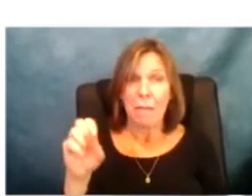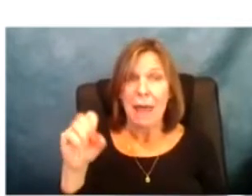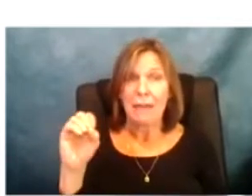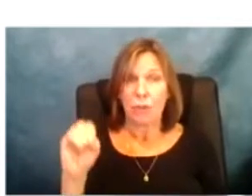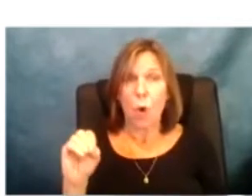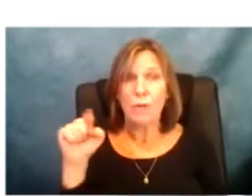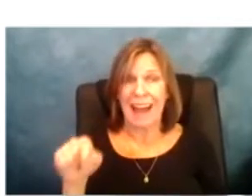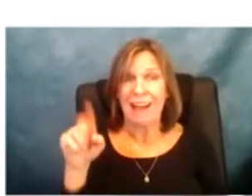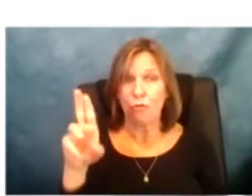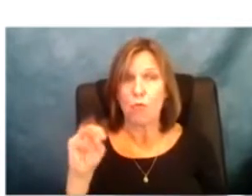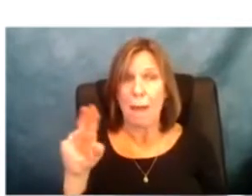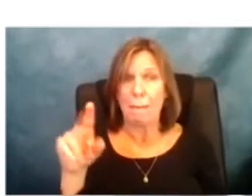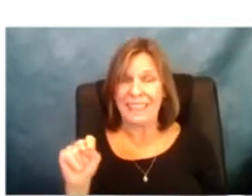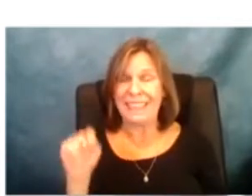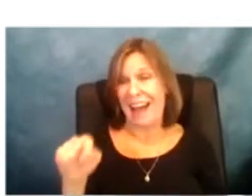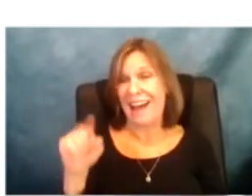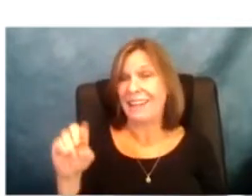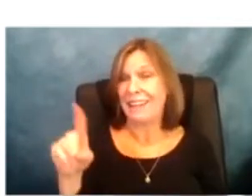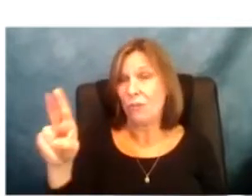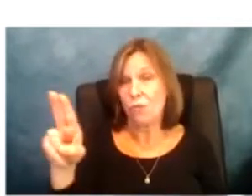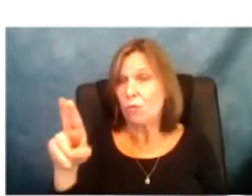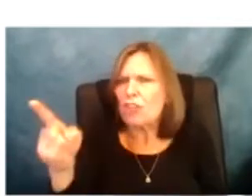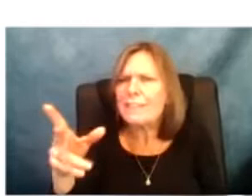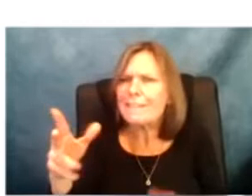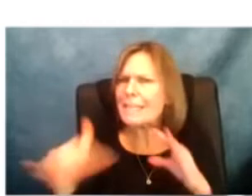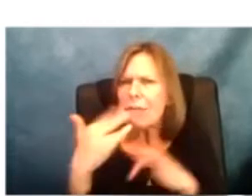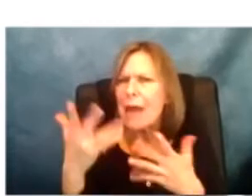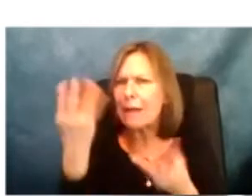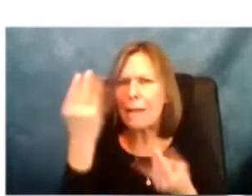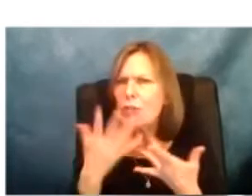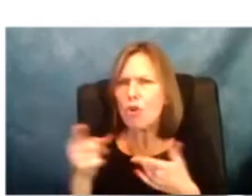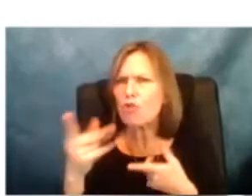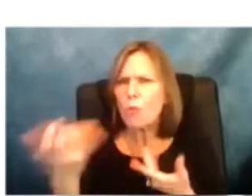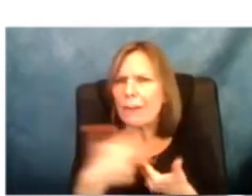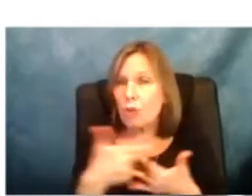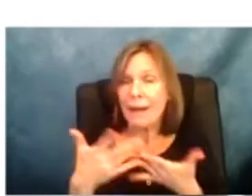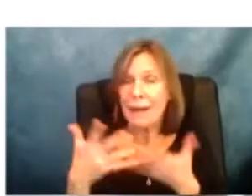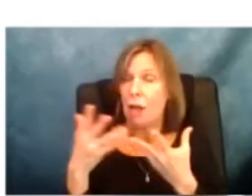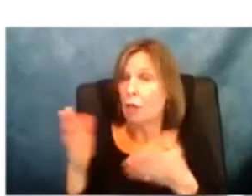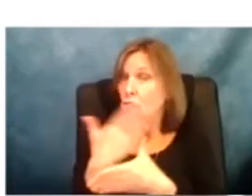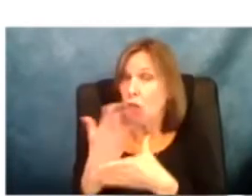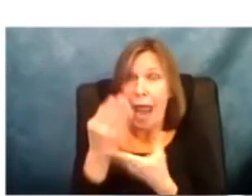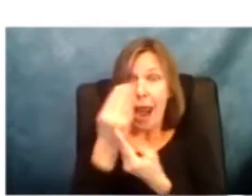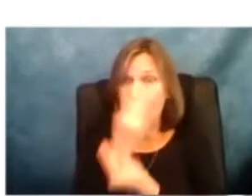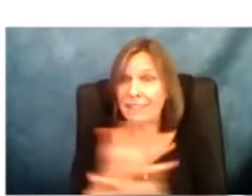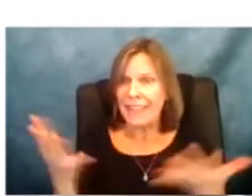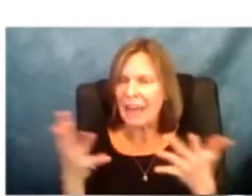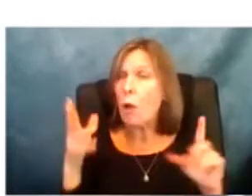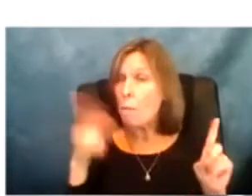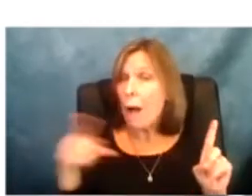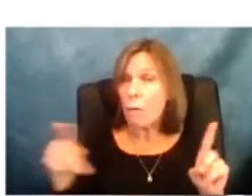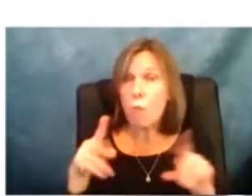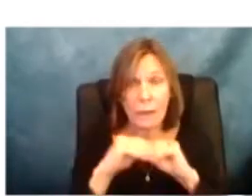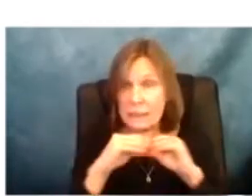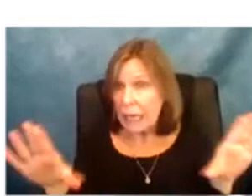mso.umt.edu. Just say, hey, I want to join, I want to learn more. We can share and send all sorts of stuff. We'll send this PowerPoint hopefully